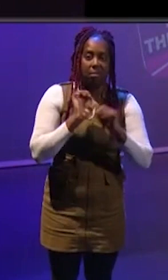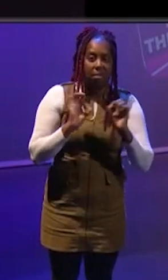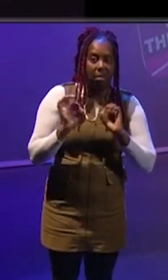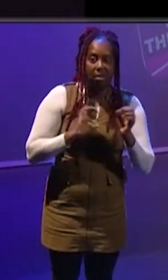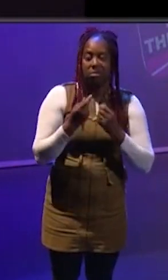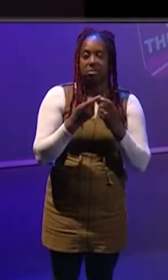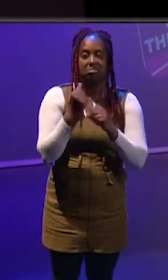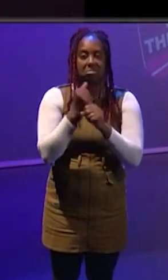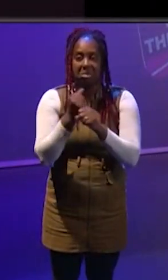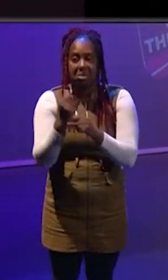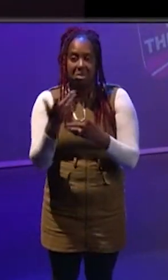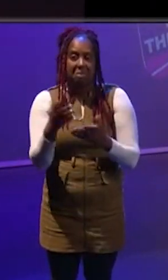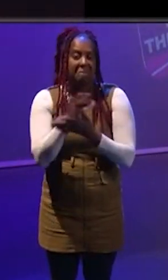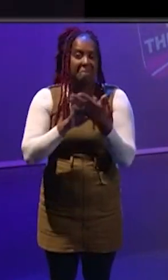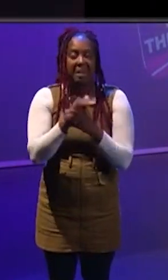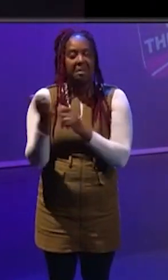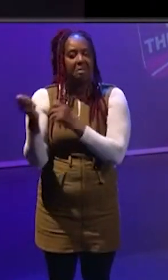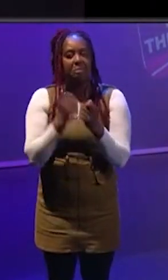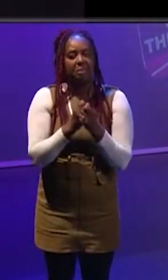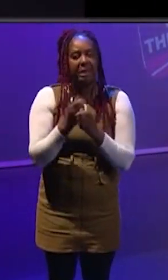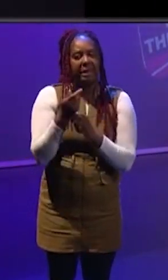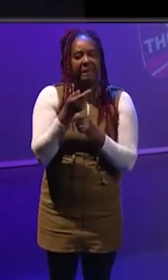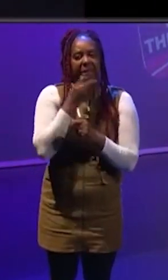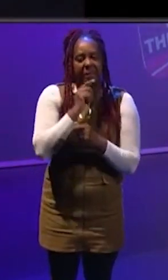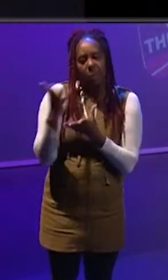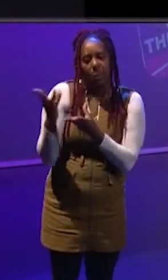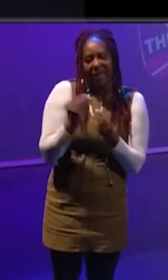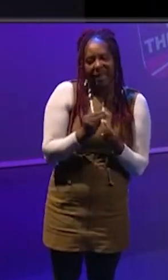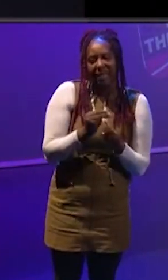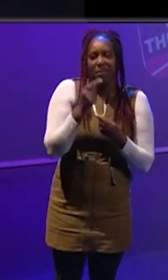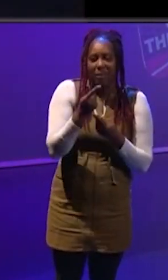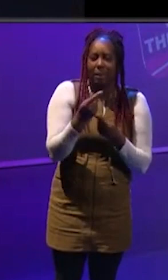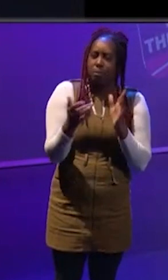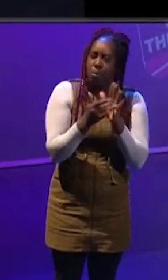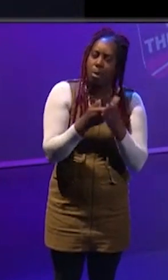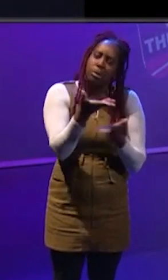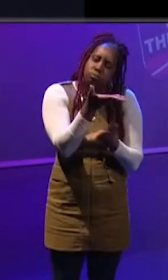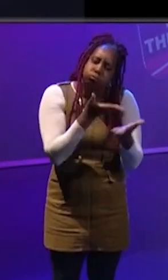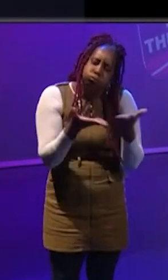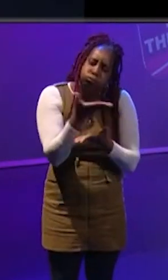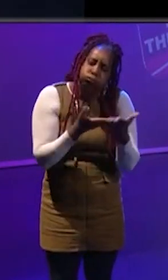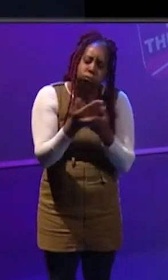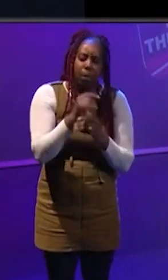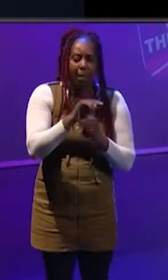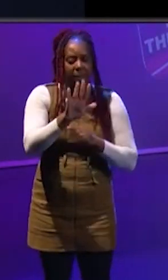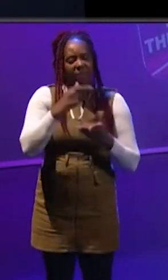it's about bringing people with you, as I said, but for me, it's around those conversations where I sit down with an artist and I go, okay, let's just interrogate